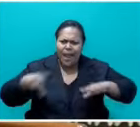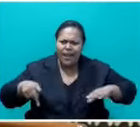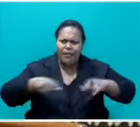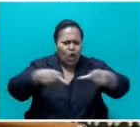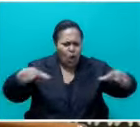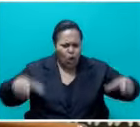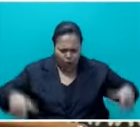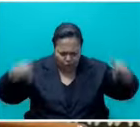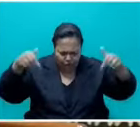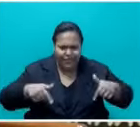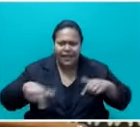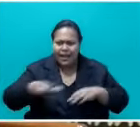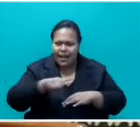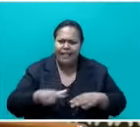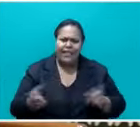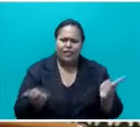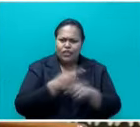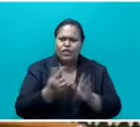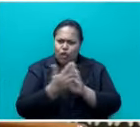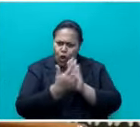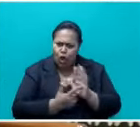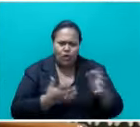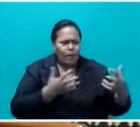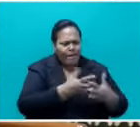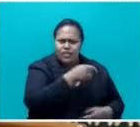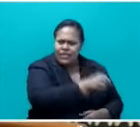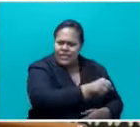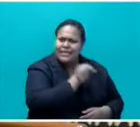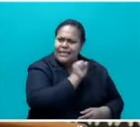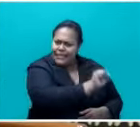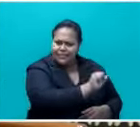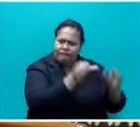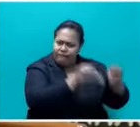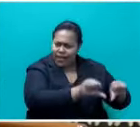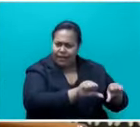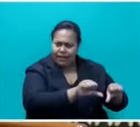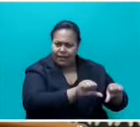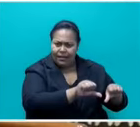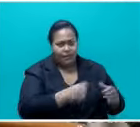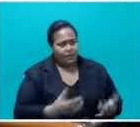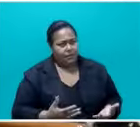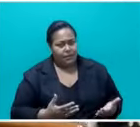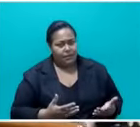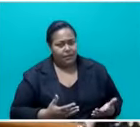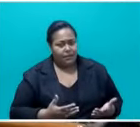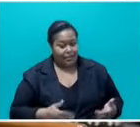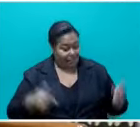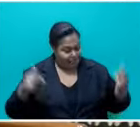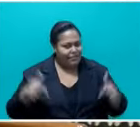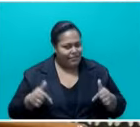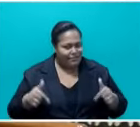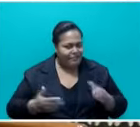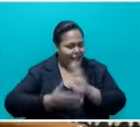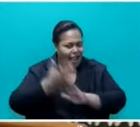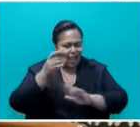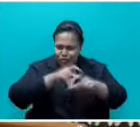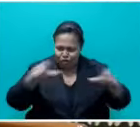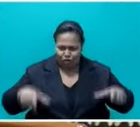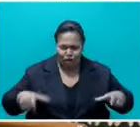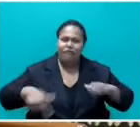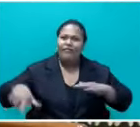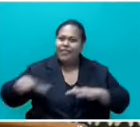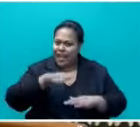the government and the supervisor look good. His defiance, this is the highest court of the land, his